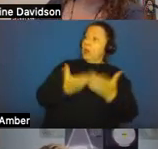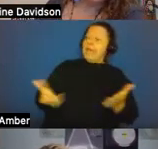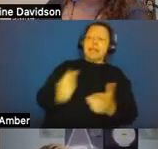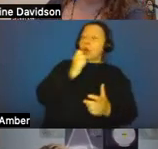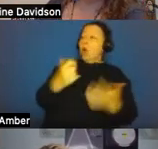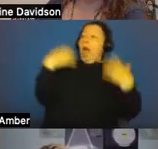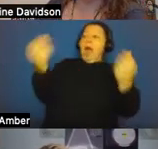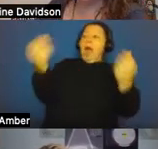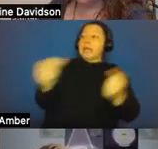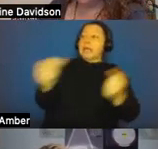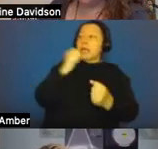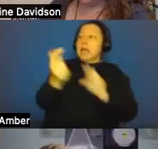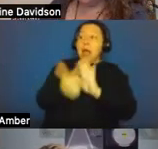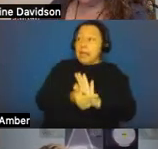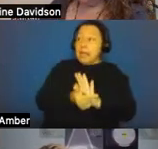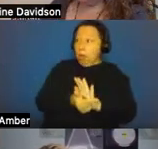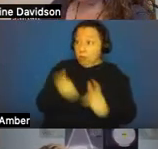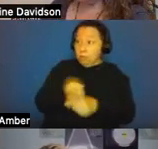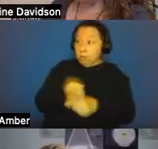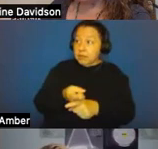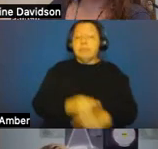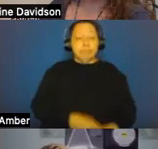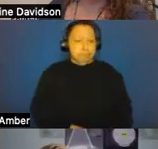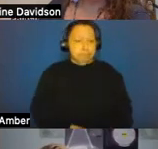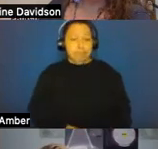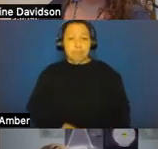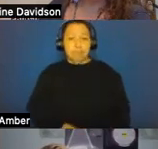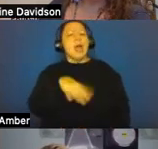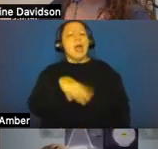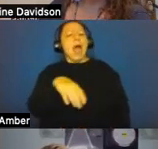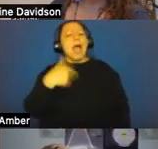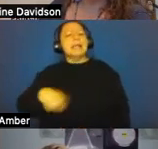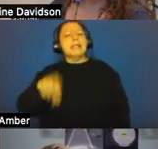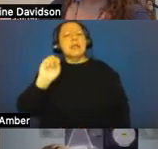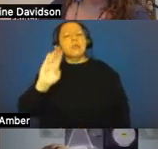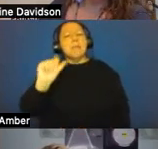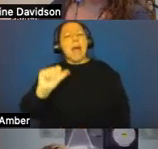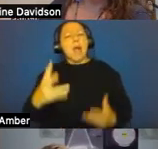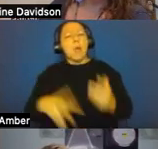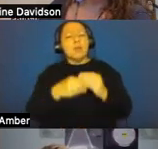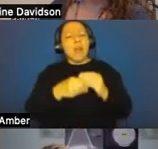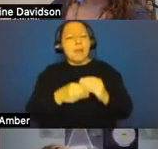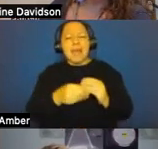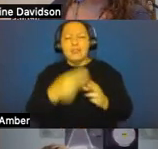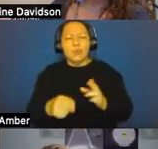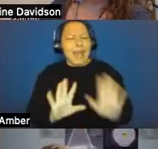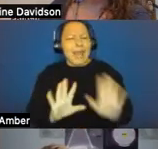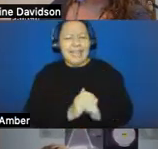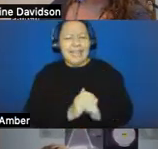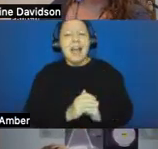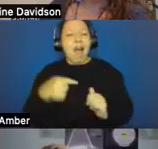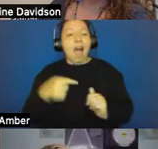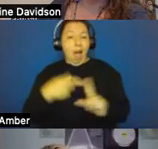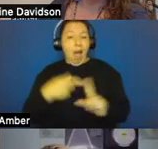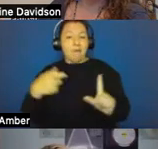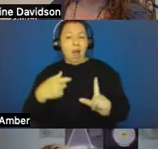or not legal, right? Okay. And this is Rebecca. I just want to chime in real super quick. So I come from a heavy sex